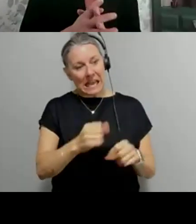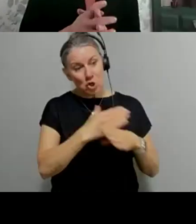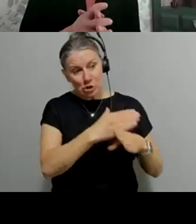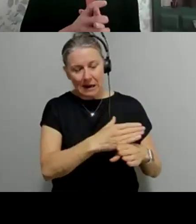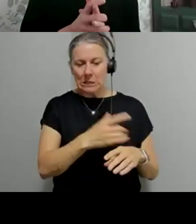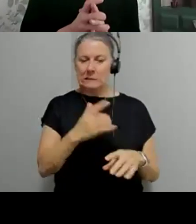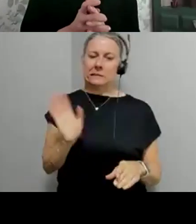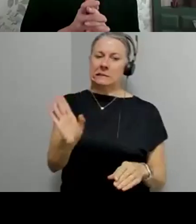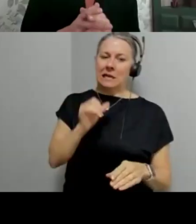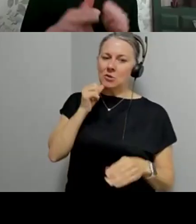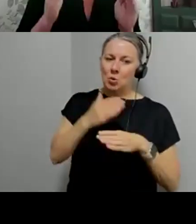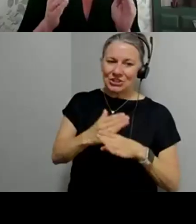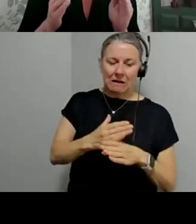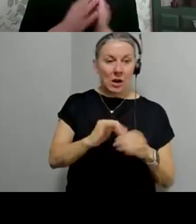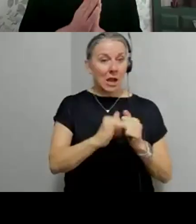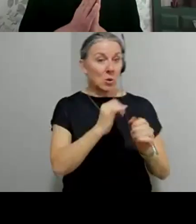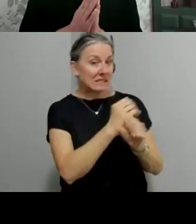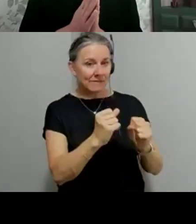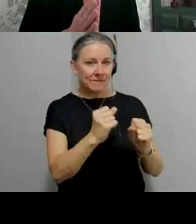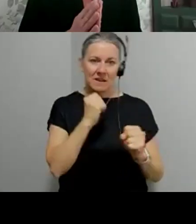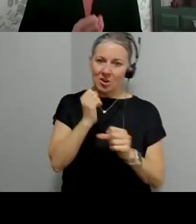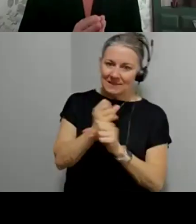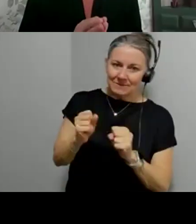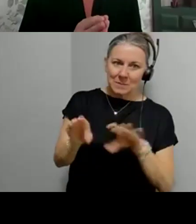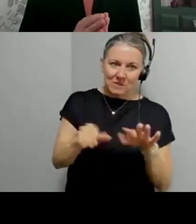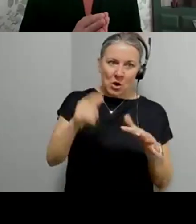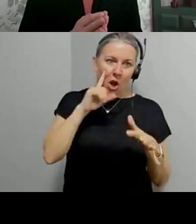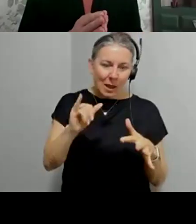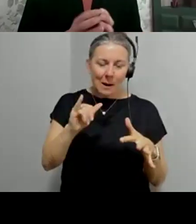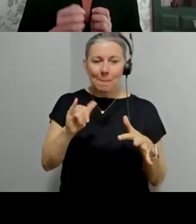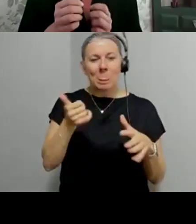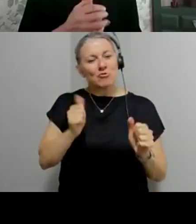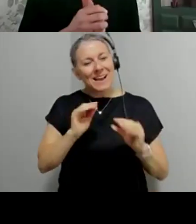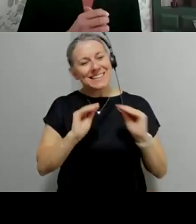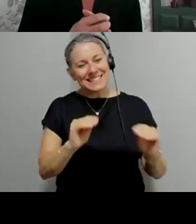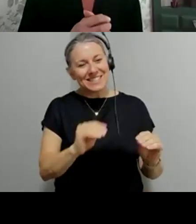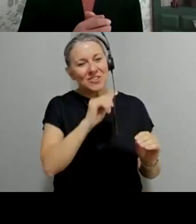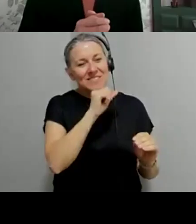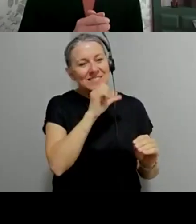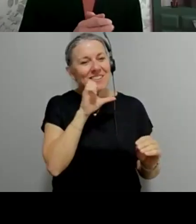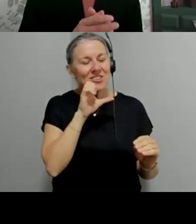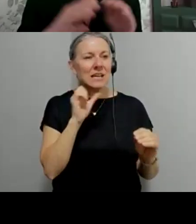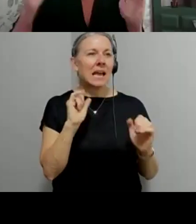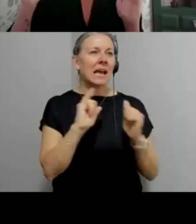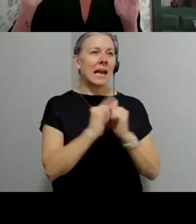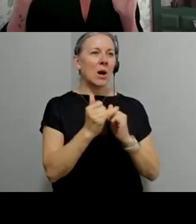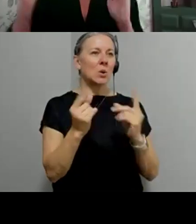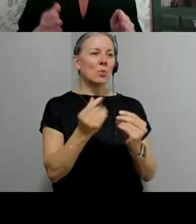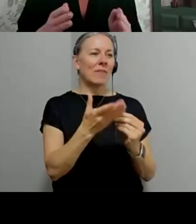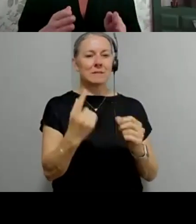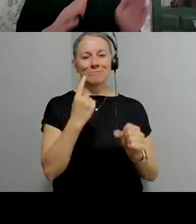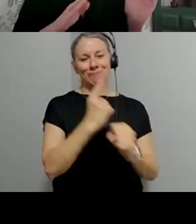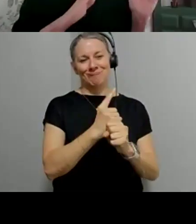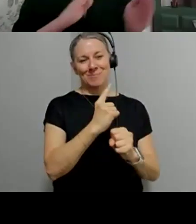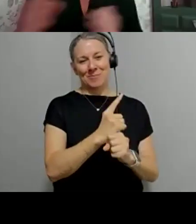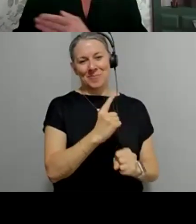do. We're trying to teach them how to do things properly, just because, everything